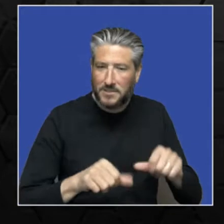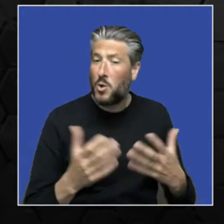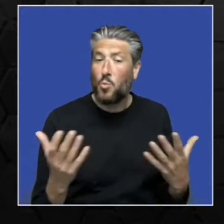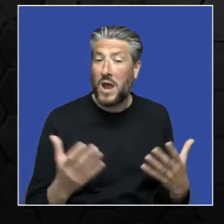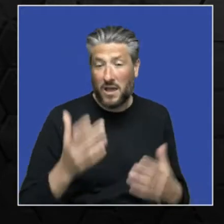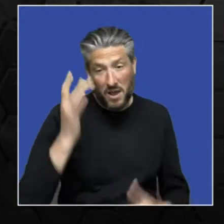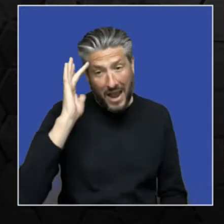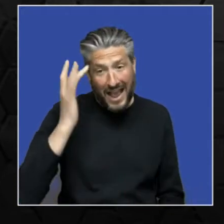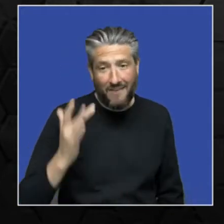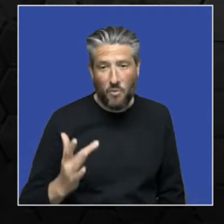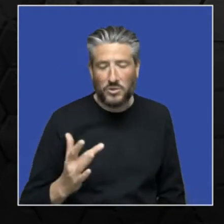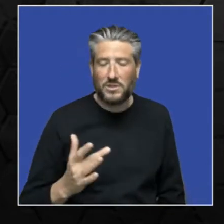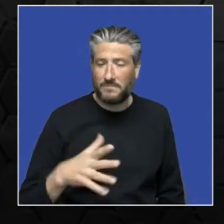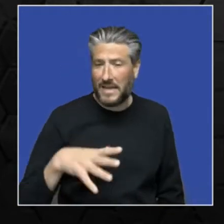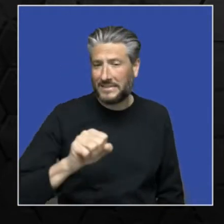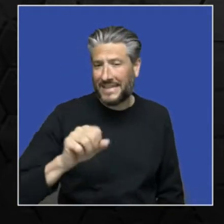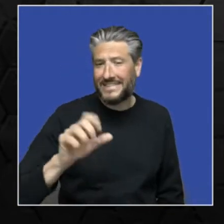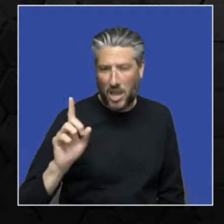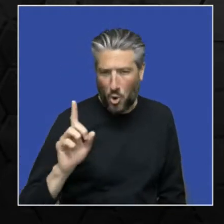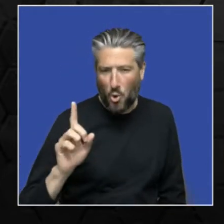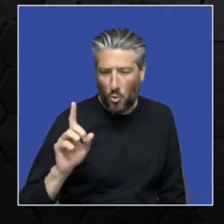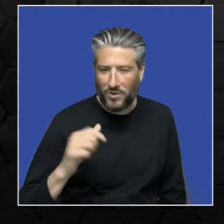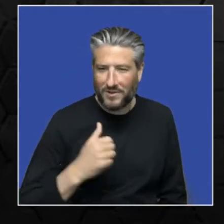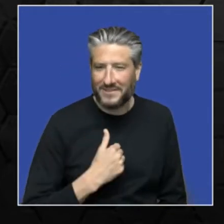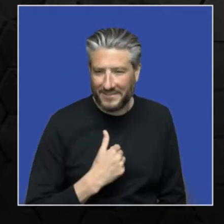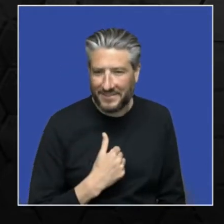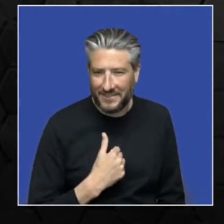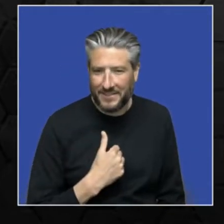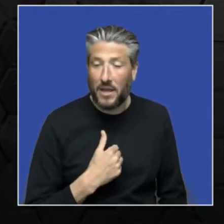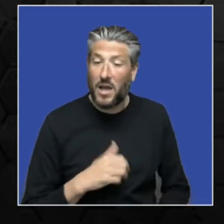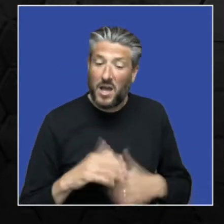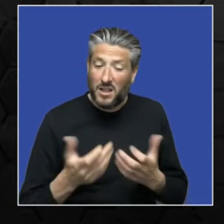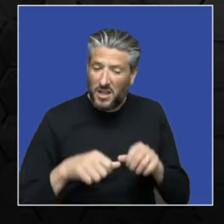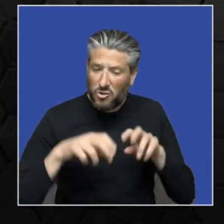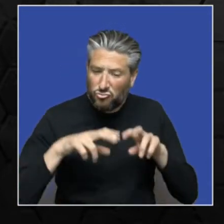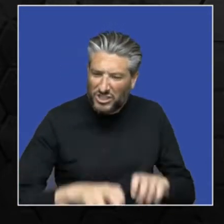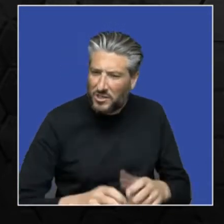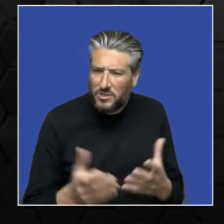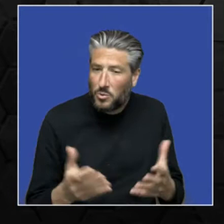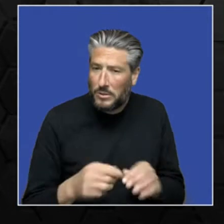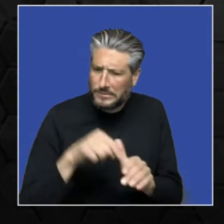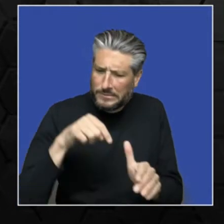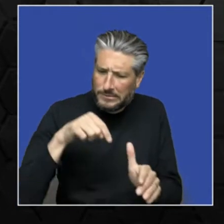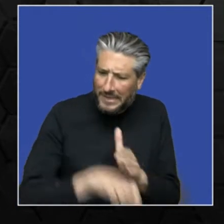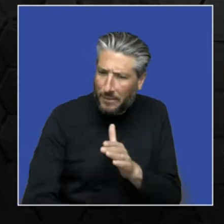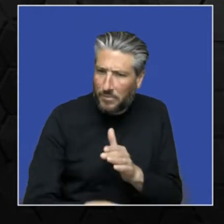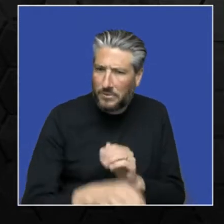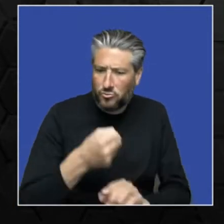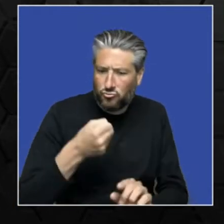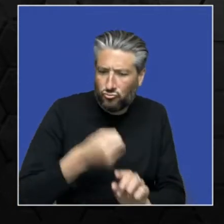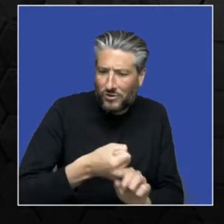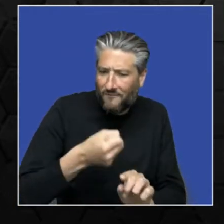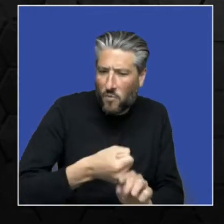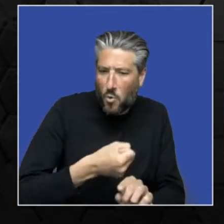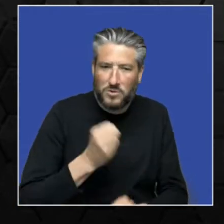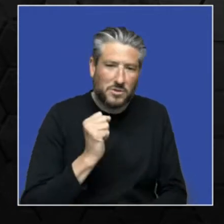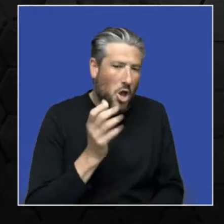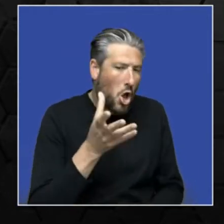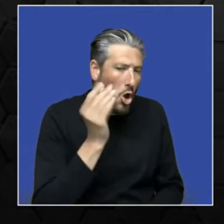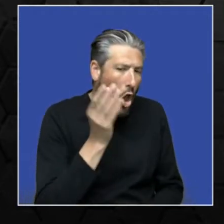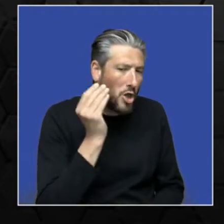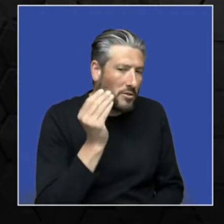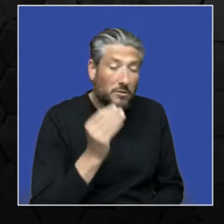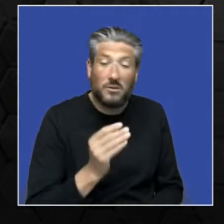Diego. I currently do research in deep reinforcement learning with a focus on safety and autonomous driving under